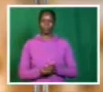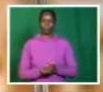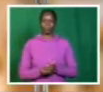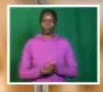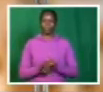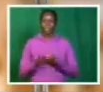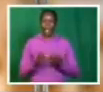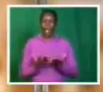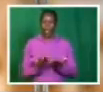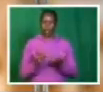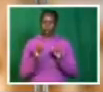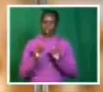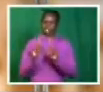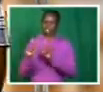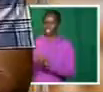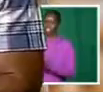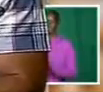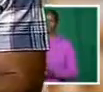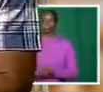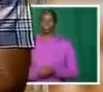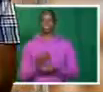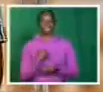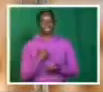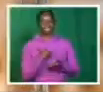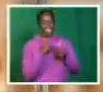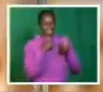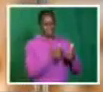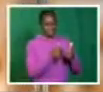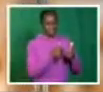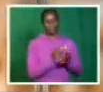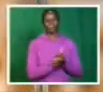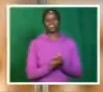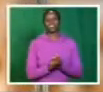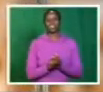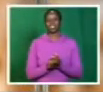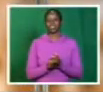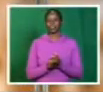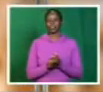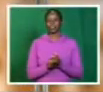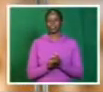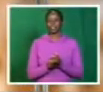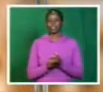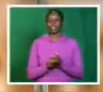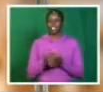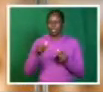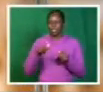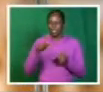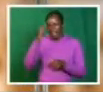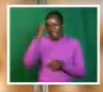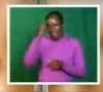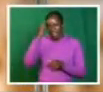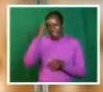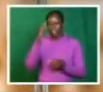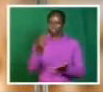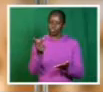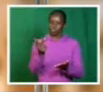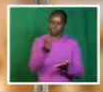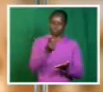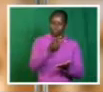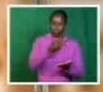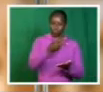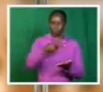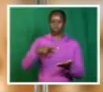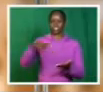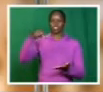you doing this afternoon? I'm good, Gwazi. How are you? I'm very well, thank you very much. I understand that today we're doing sketching graphs